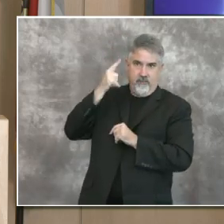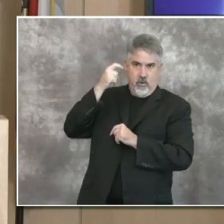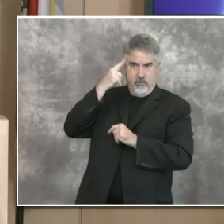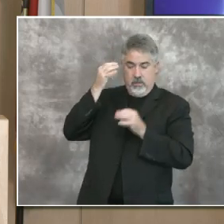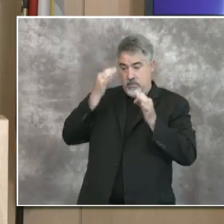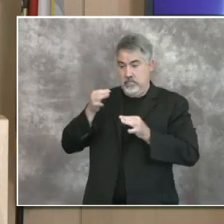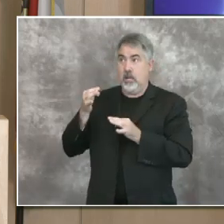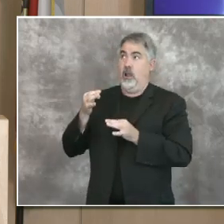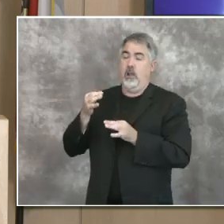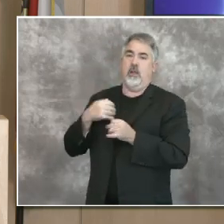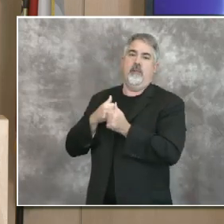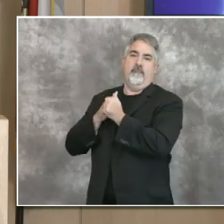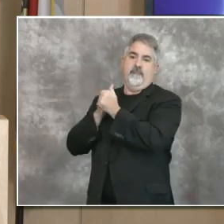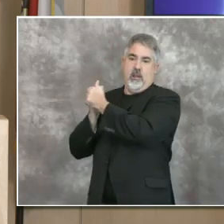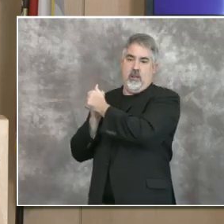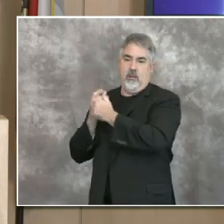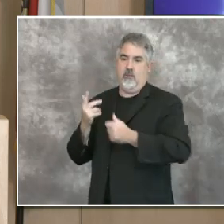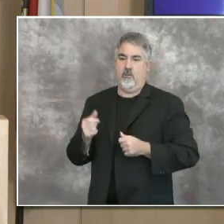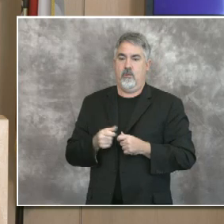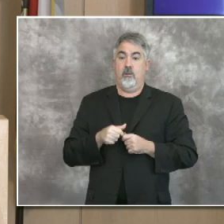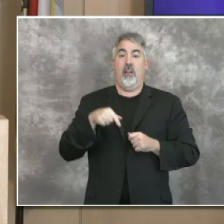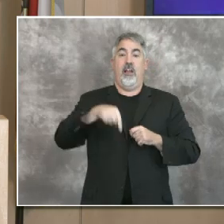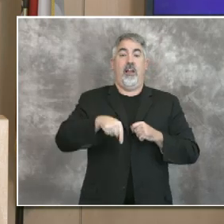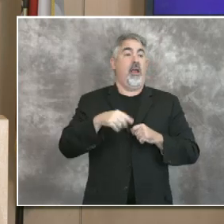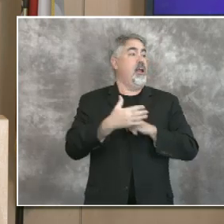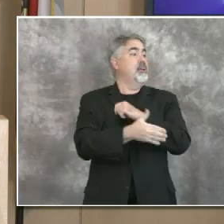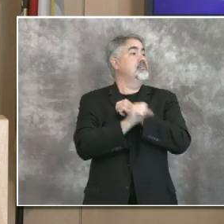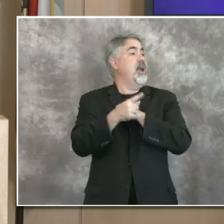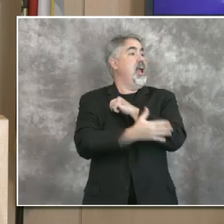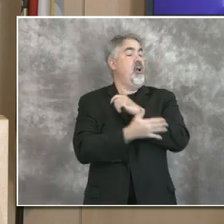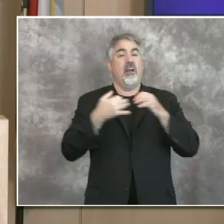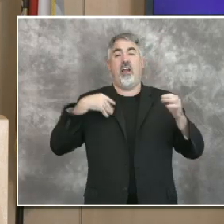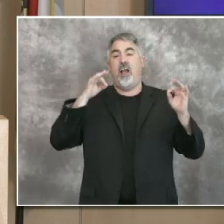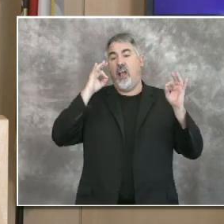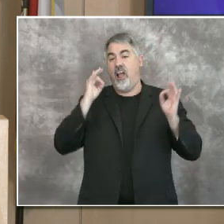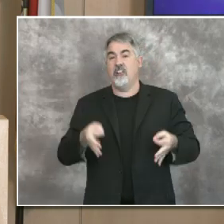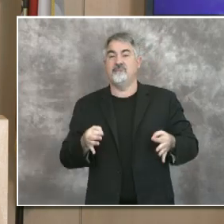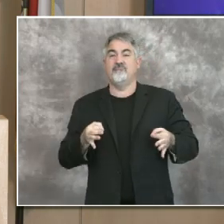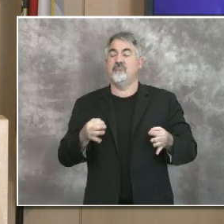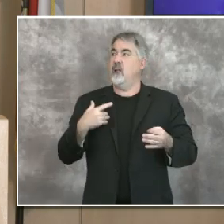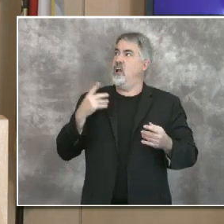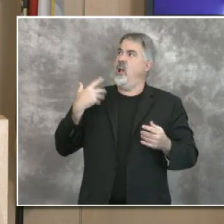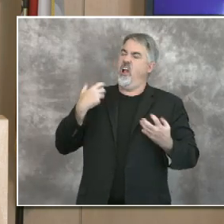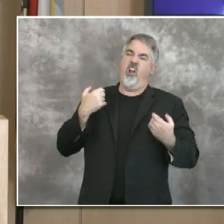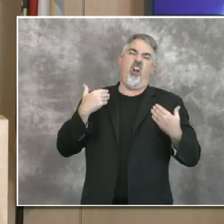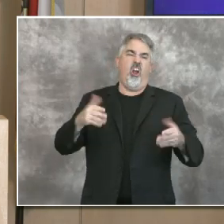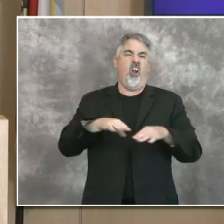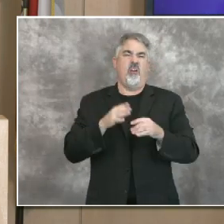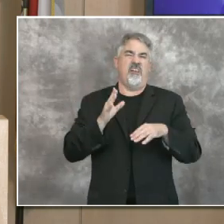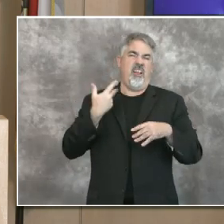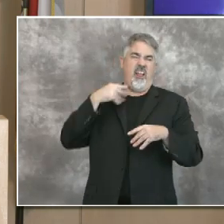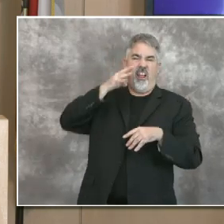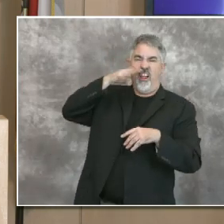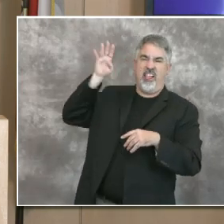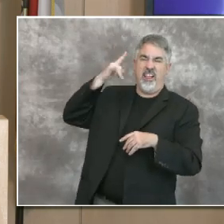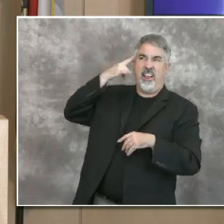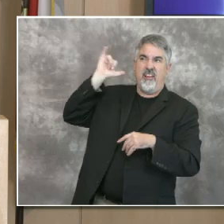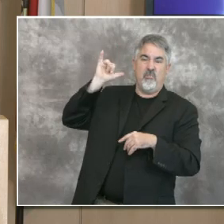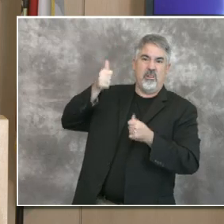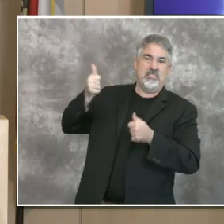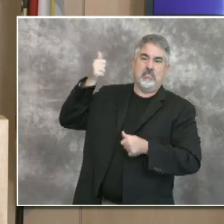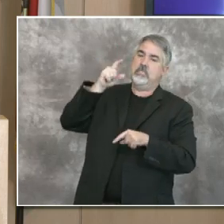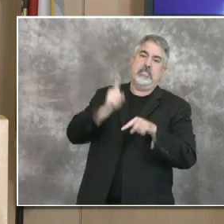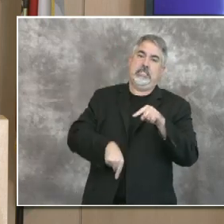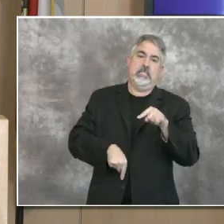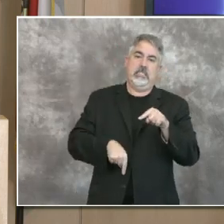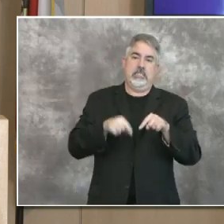Counties do not have the ability to get ahead of the governor's executive order. Counties have the ability to be more restrictive than